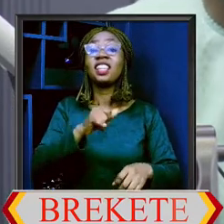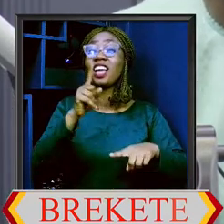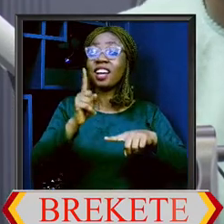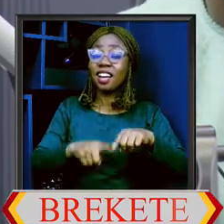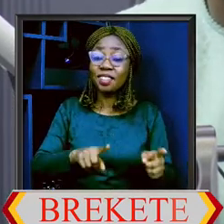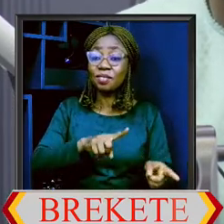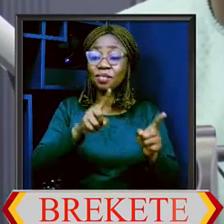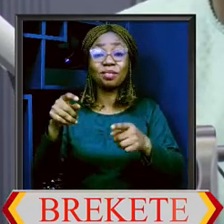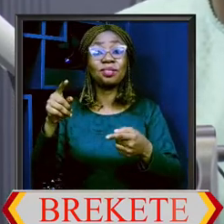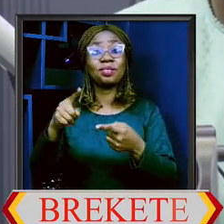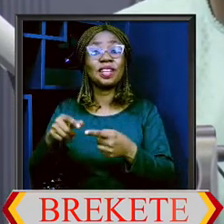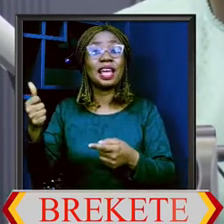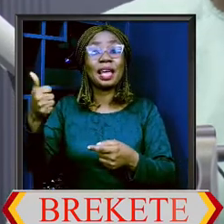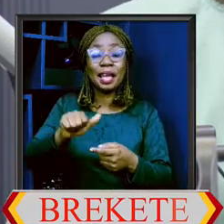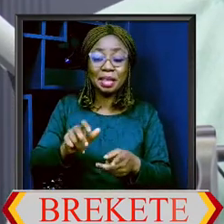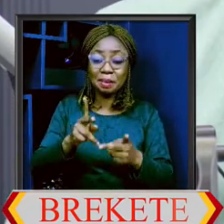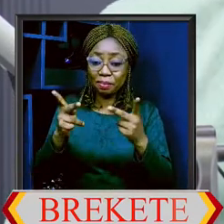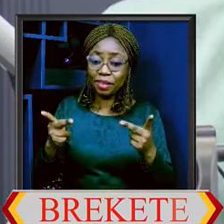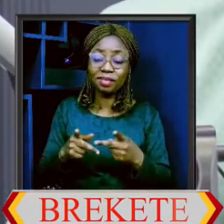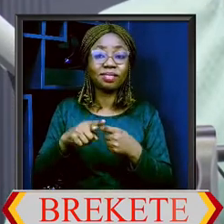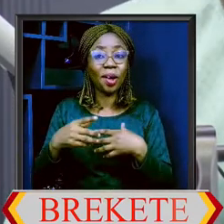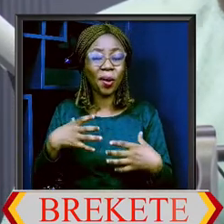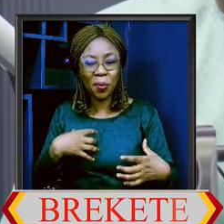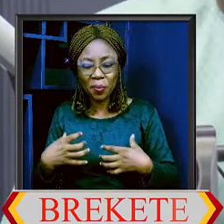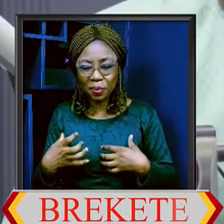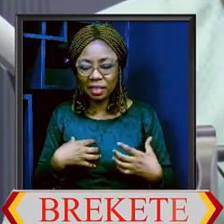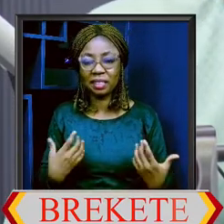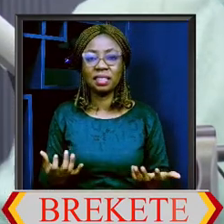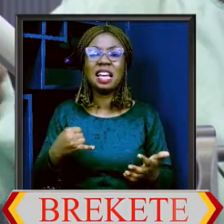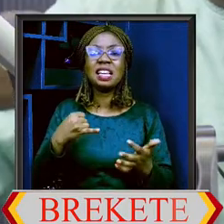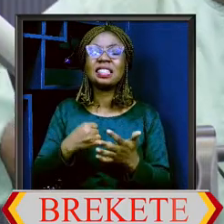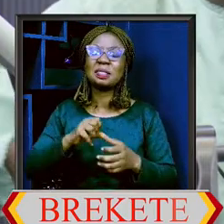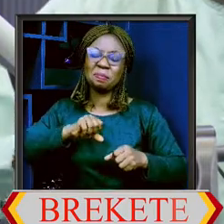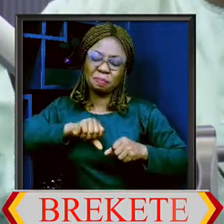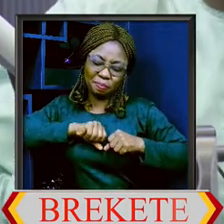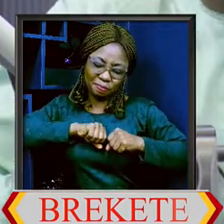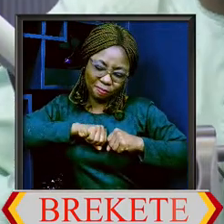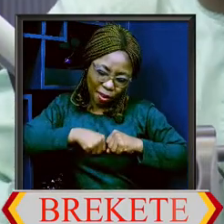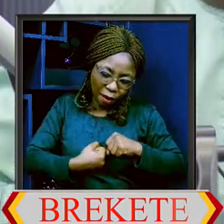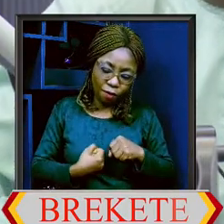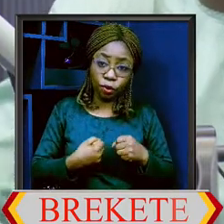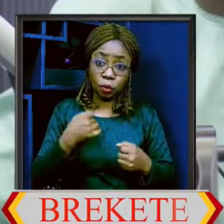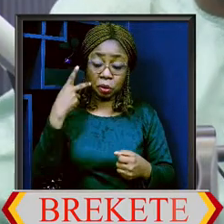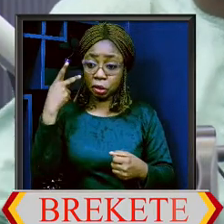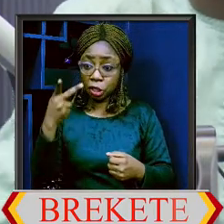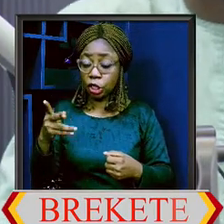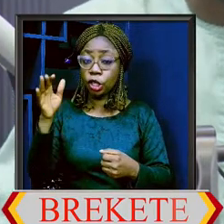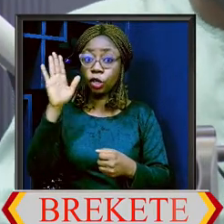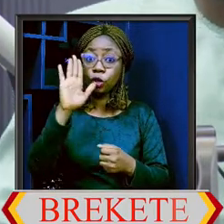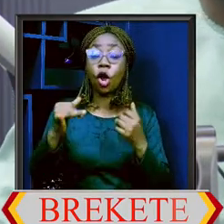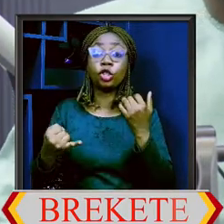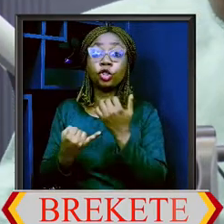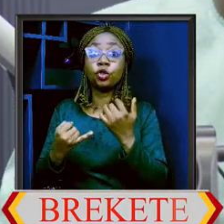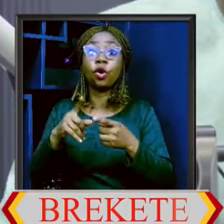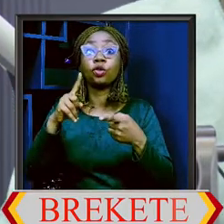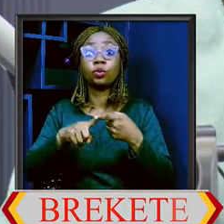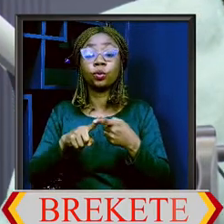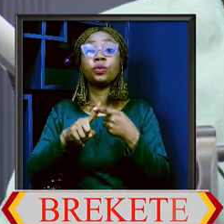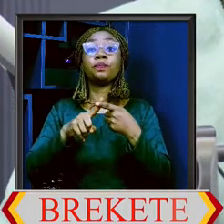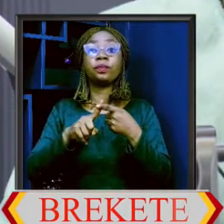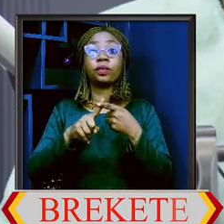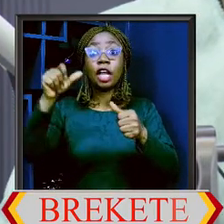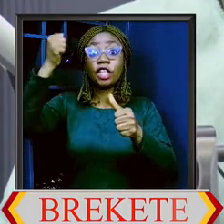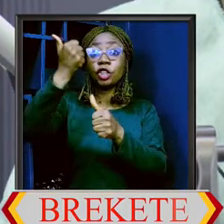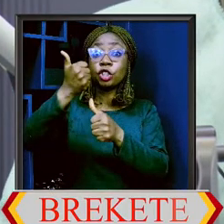lay complain M the pain like make your Junior cons you for uniform